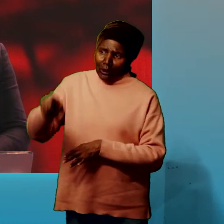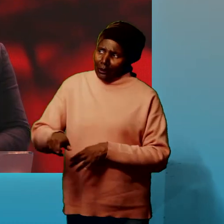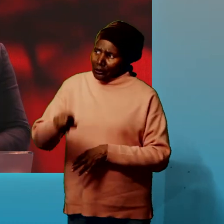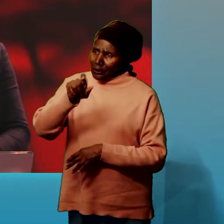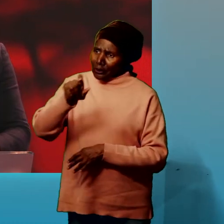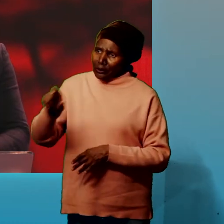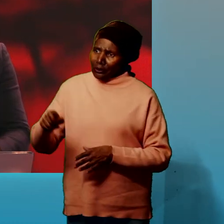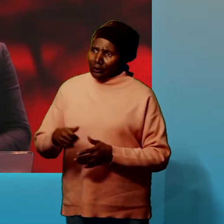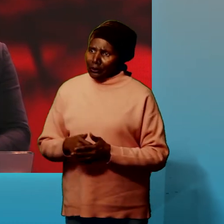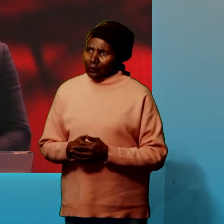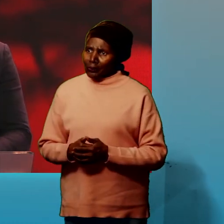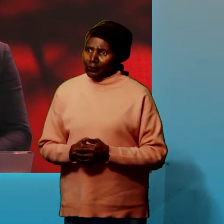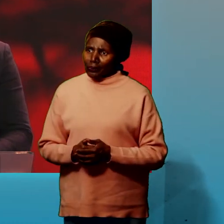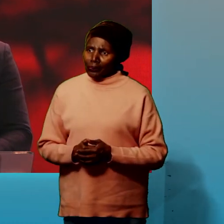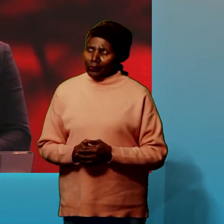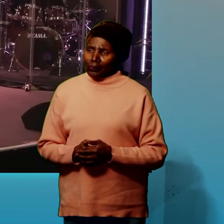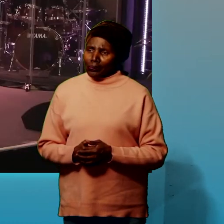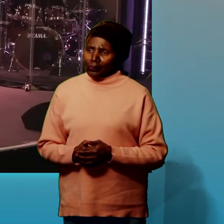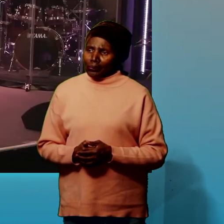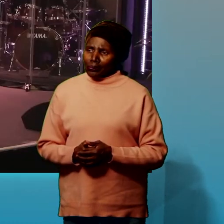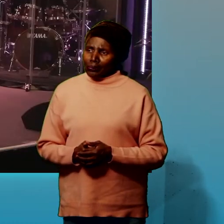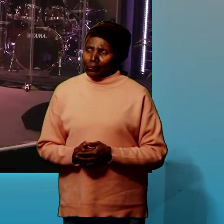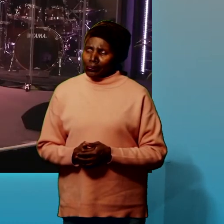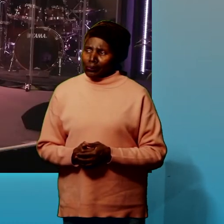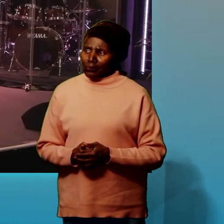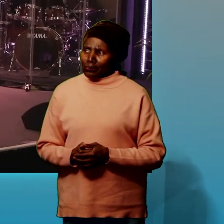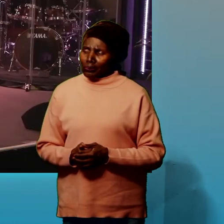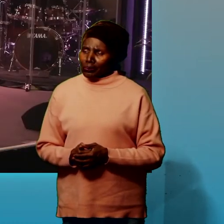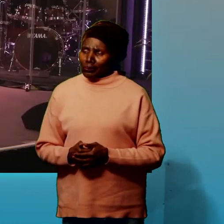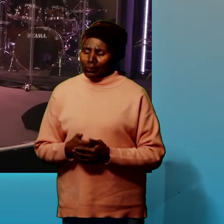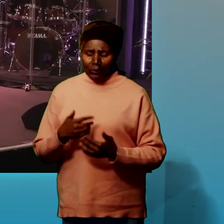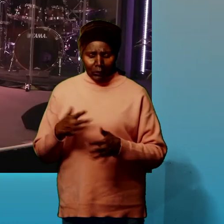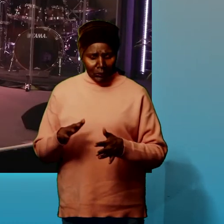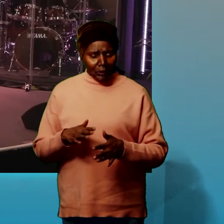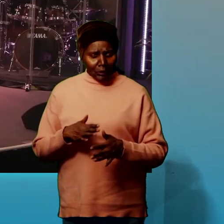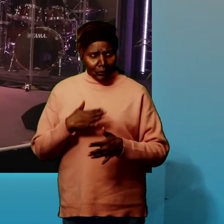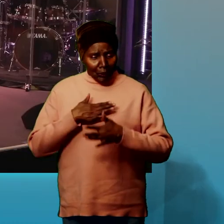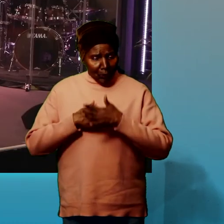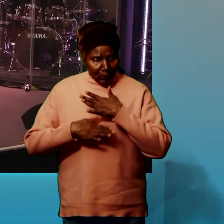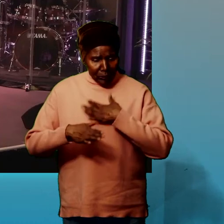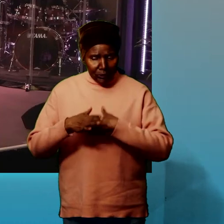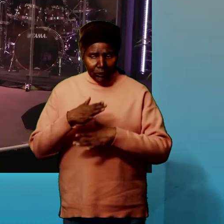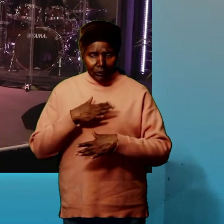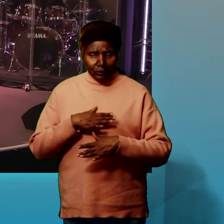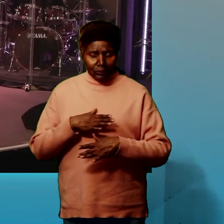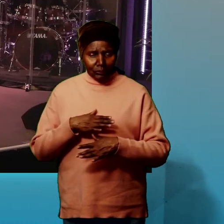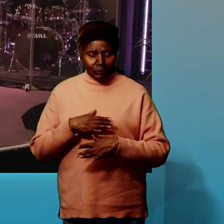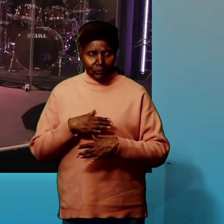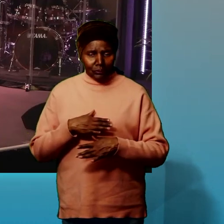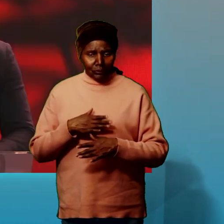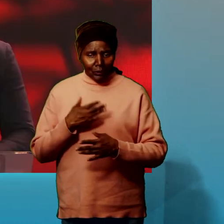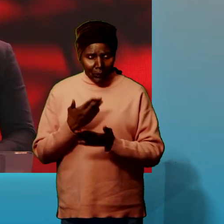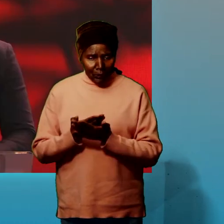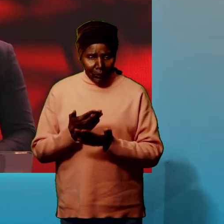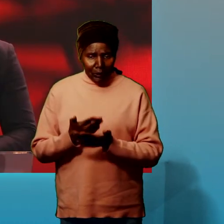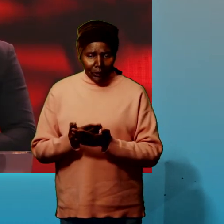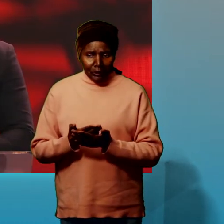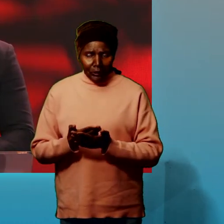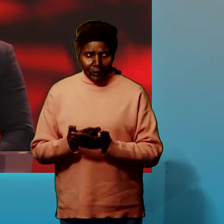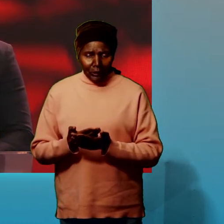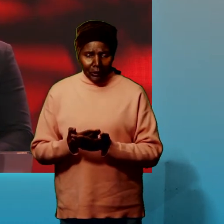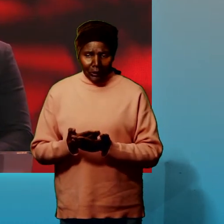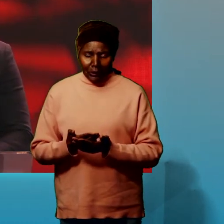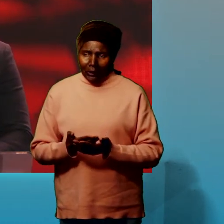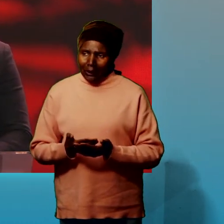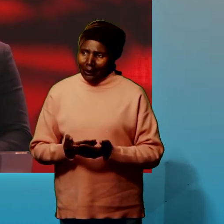That he went willingly, obediently, faithfully to pay the price for you and I, for the